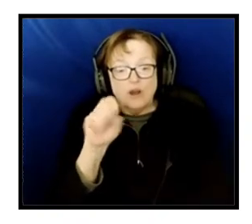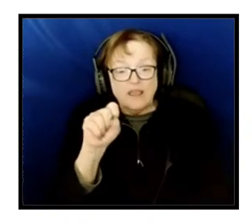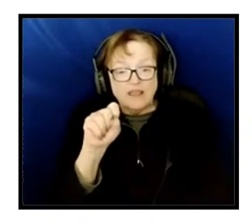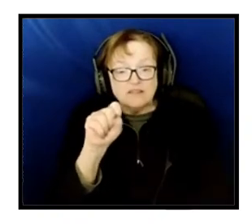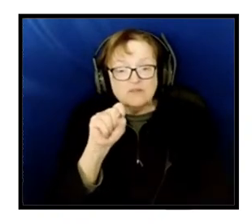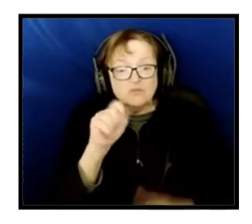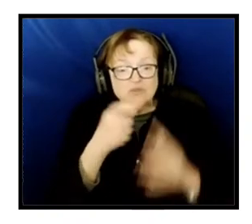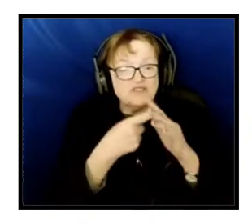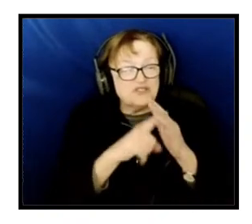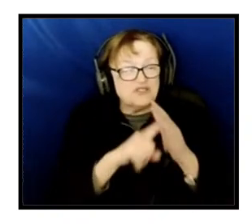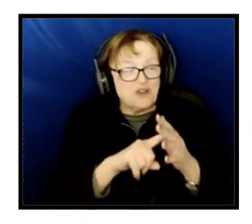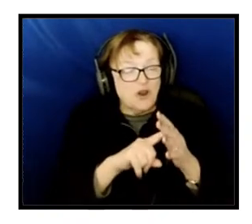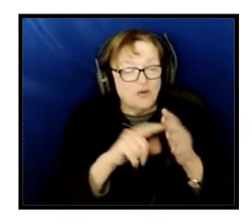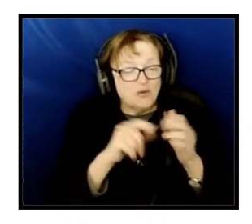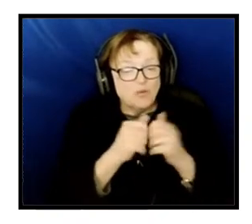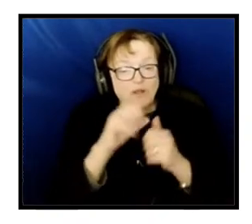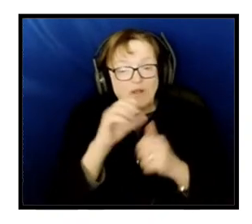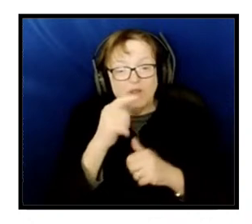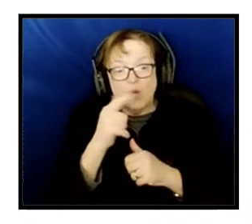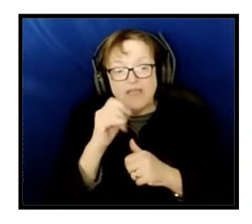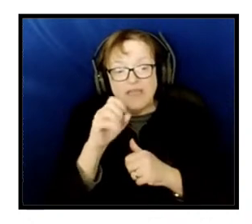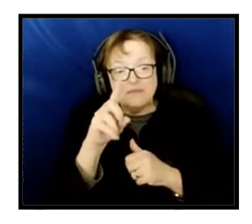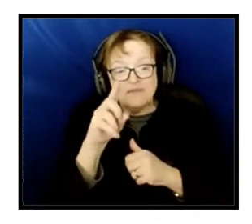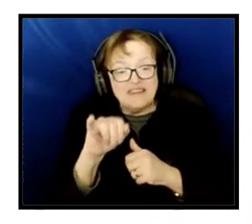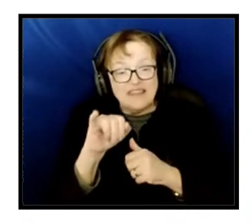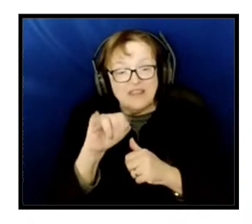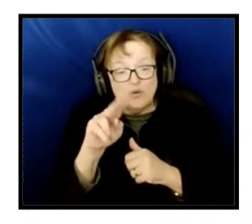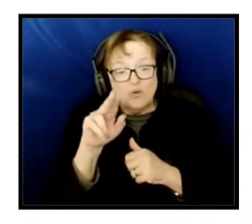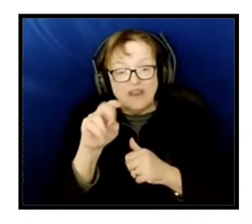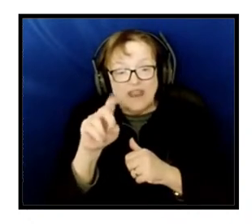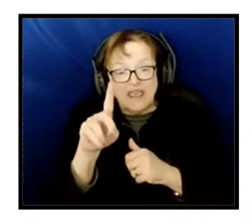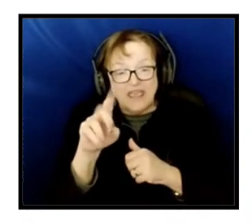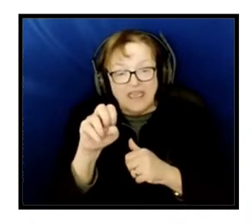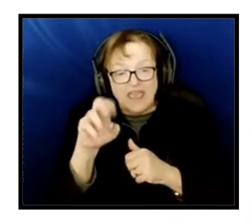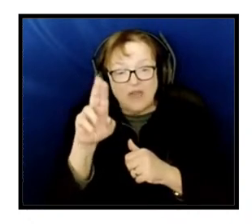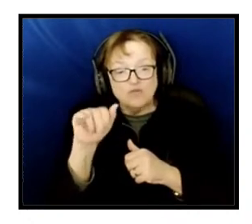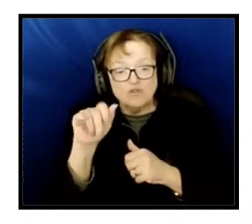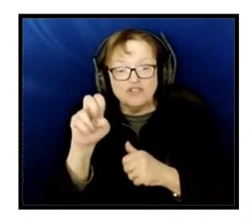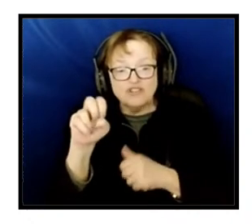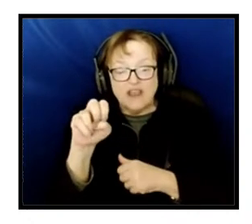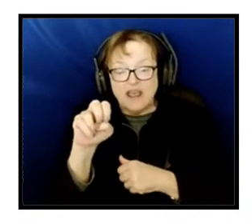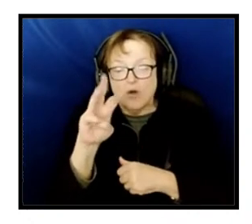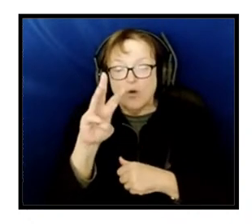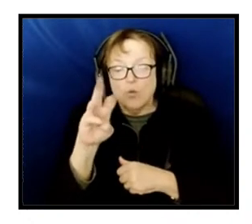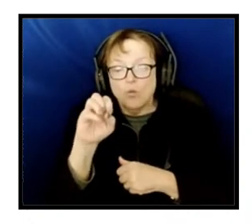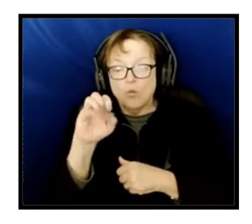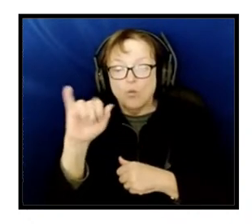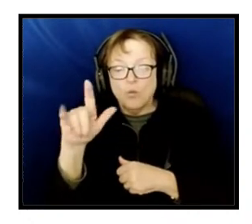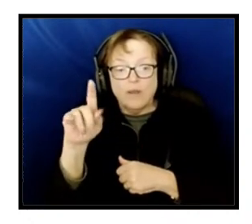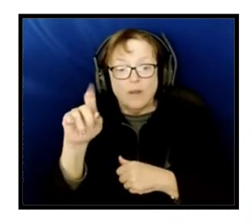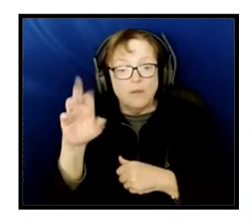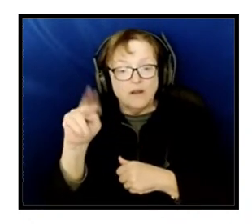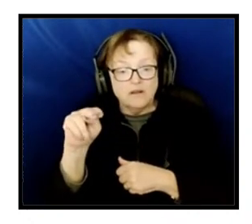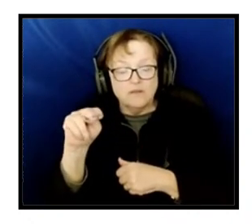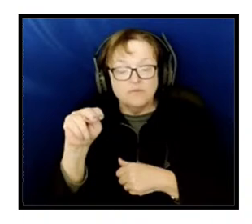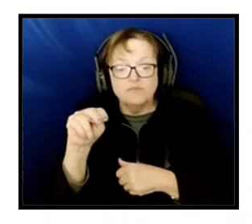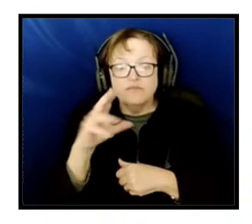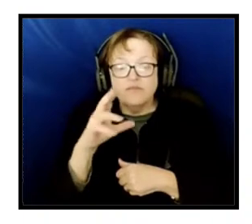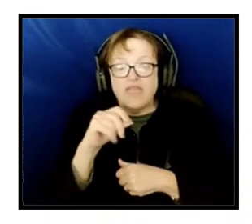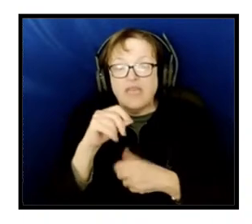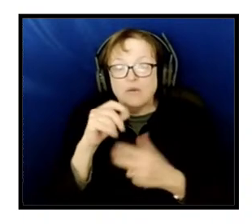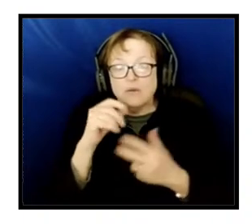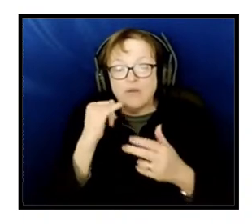followed by Ogemdi Ude and Rochelle Jamila Wilbun. And we will end this evening with the Dreamseed